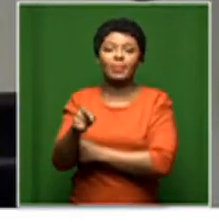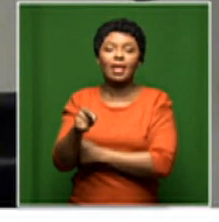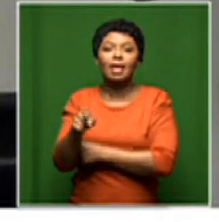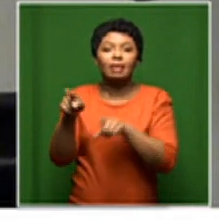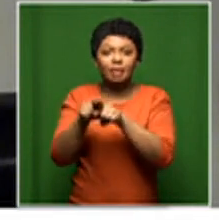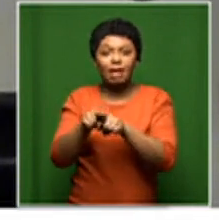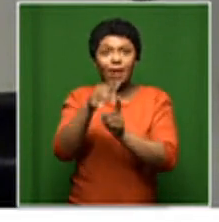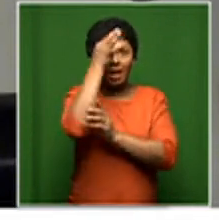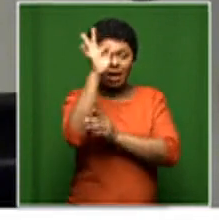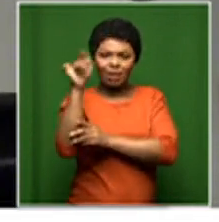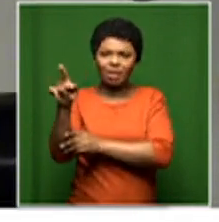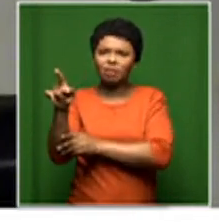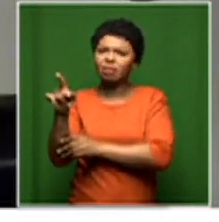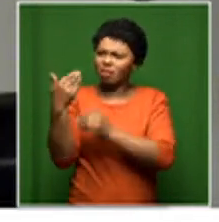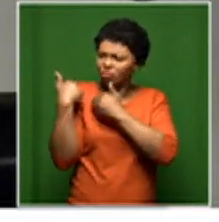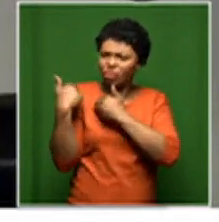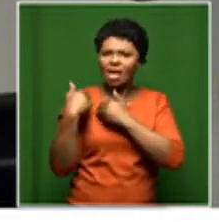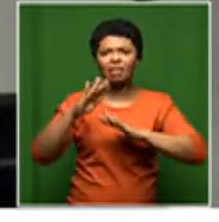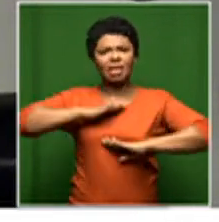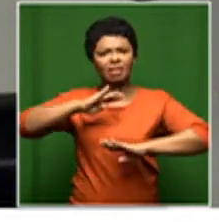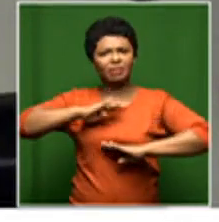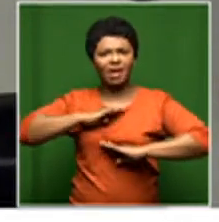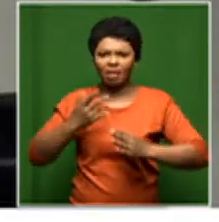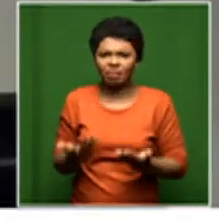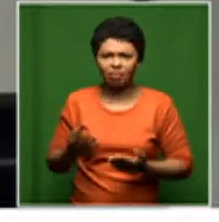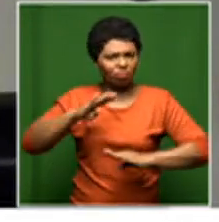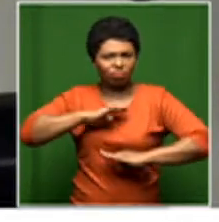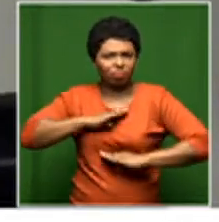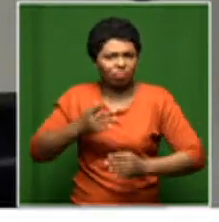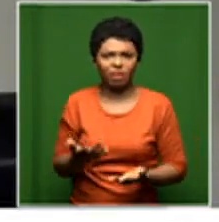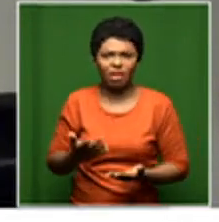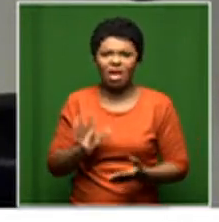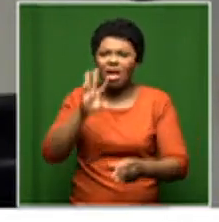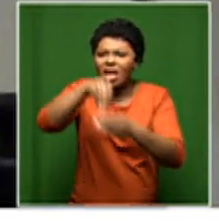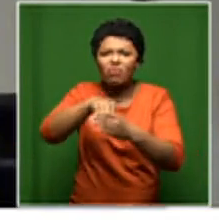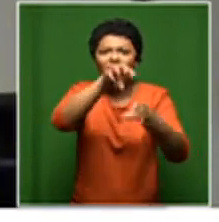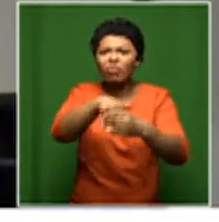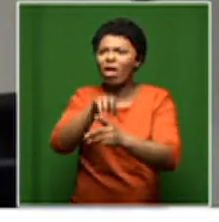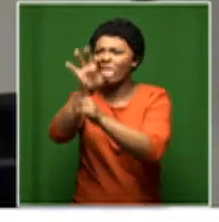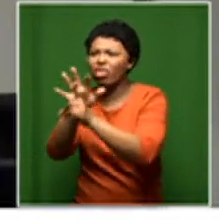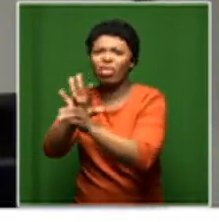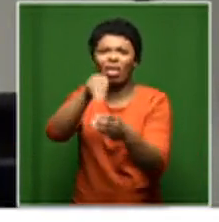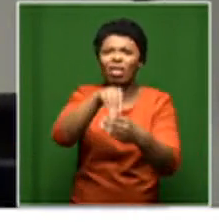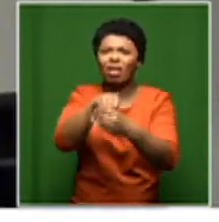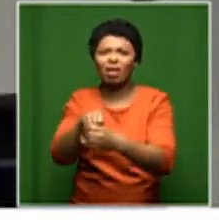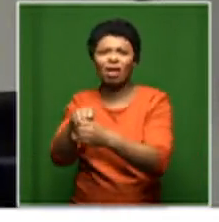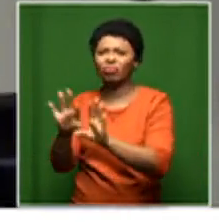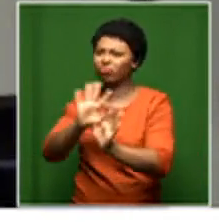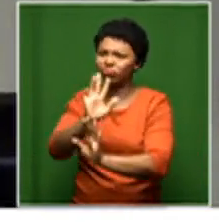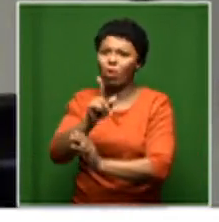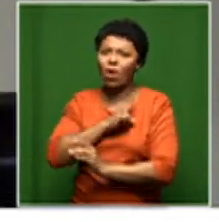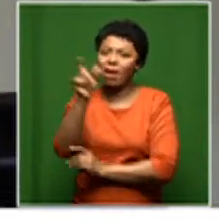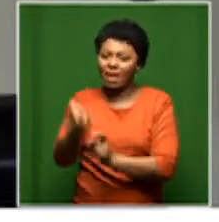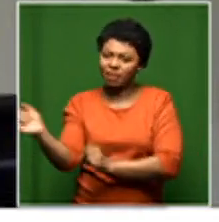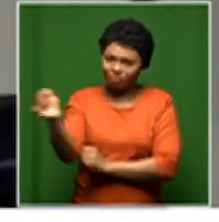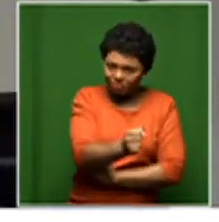And group governance are completely satisfied that we have had no influence, there's no undue influence, that everybody who's been appointed